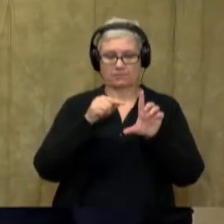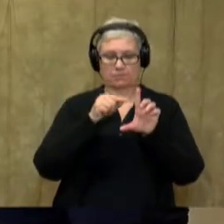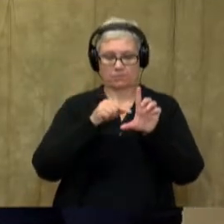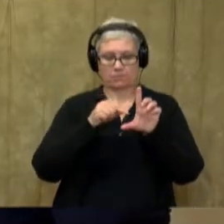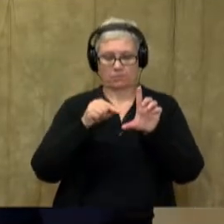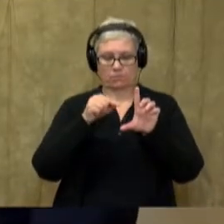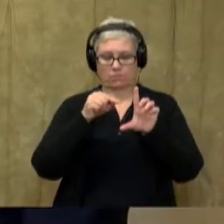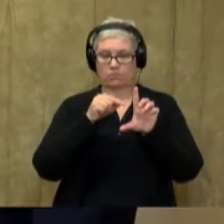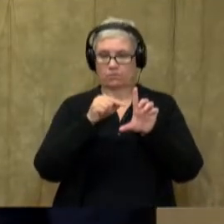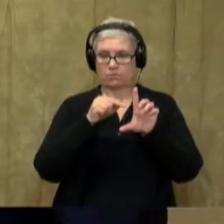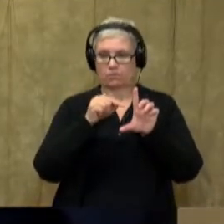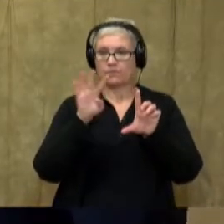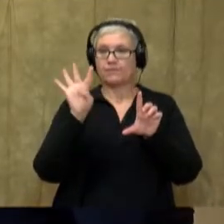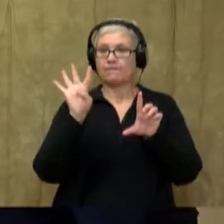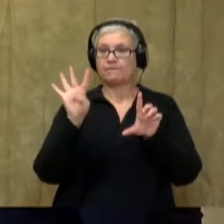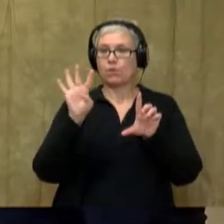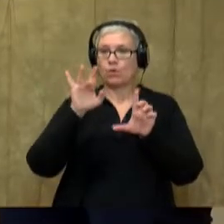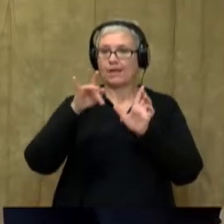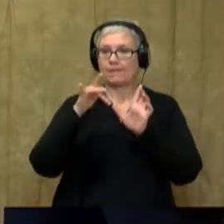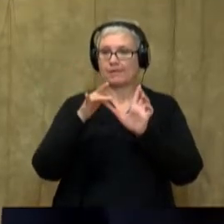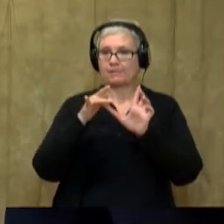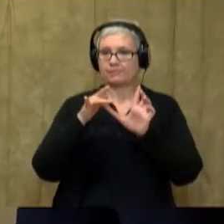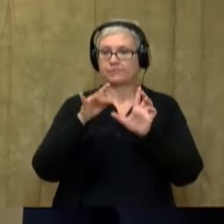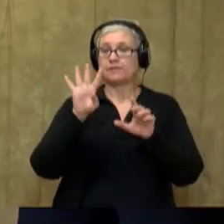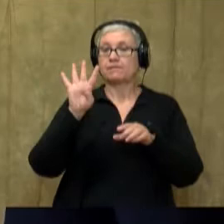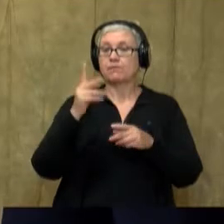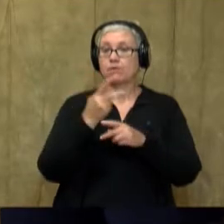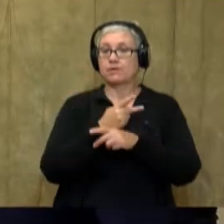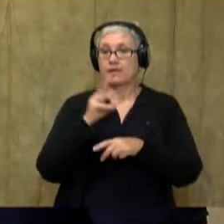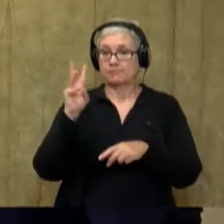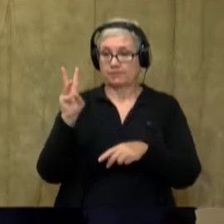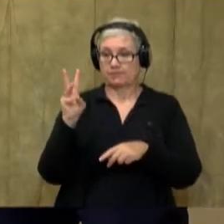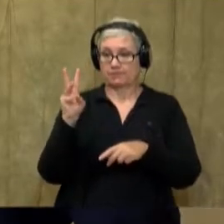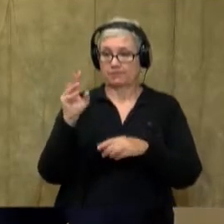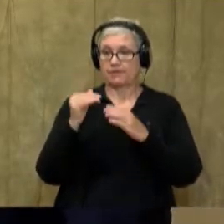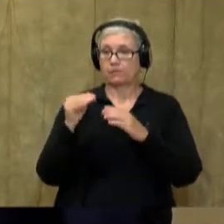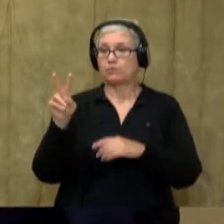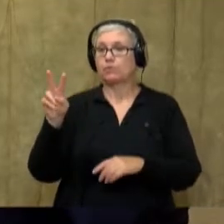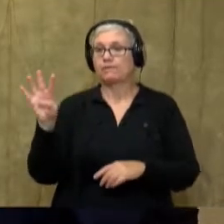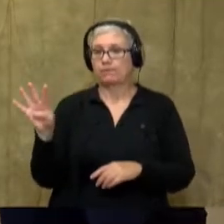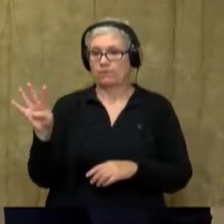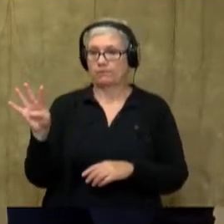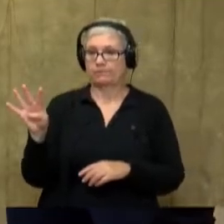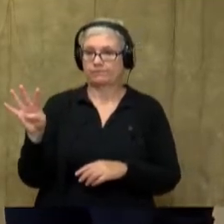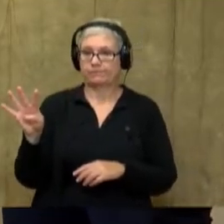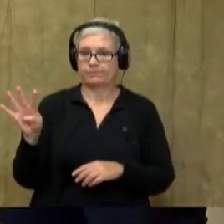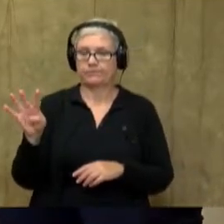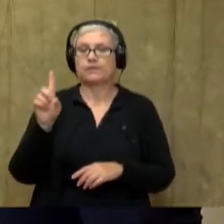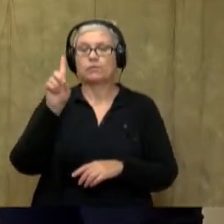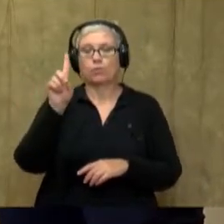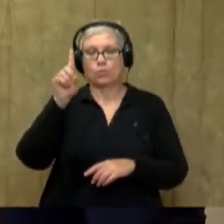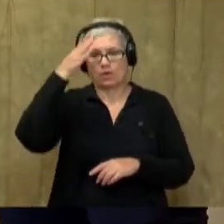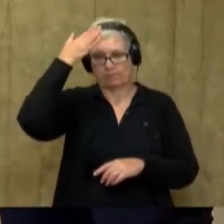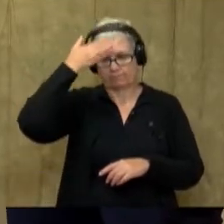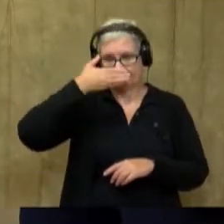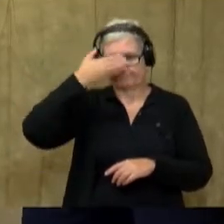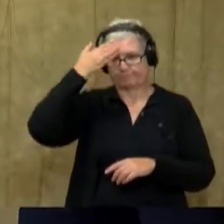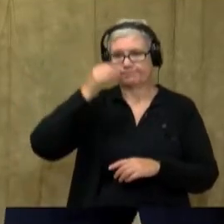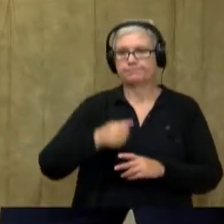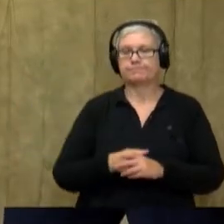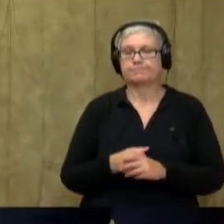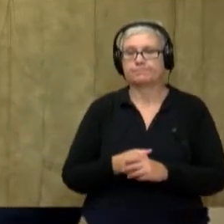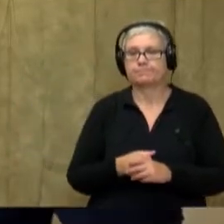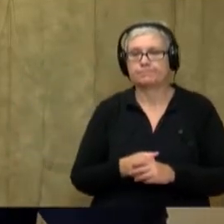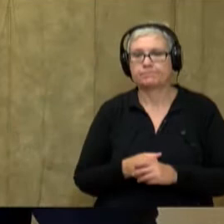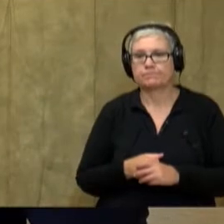square that has 4 unit cubes. So 4 times 6 is going to give us 24 total cubes that has just 1 face painted. And